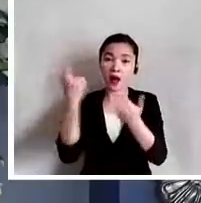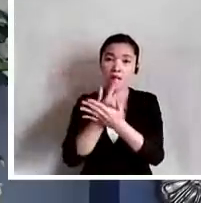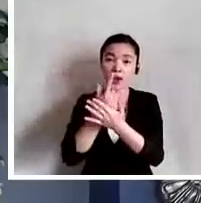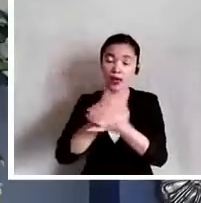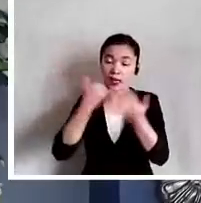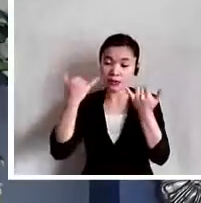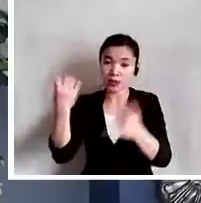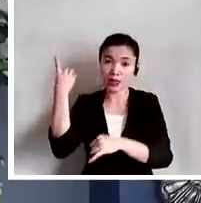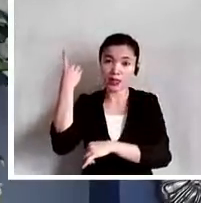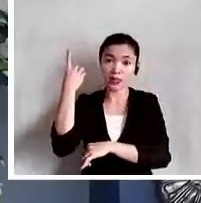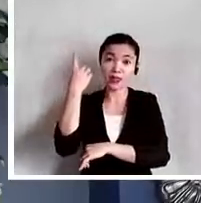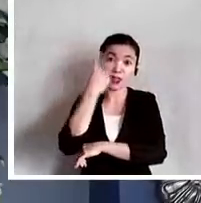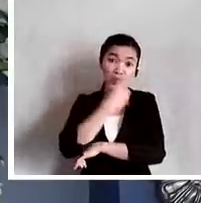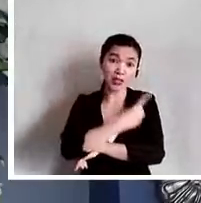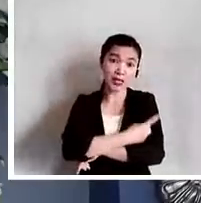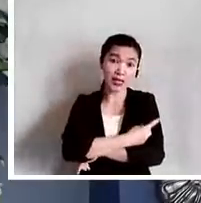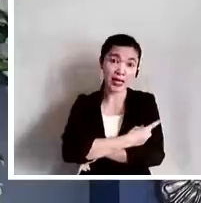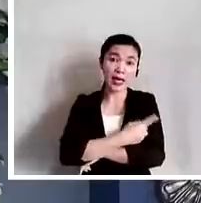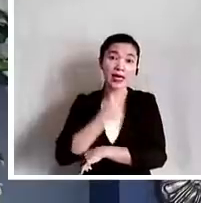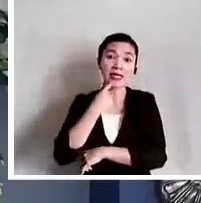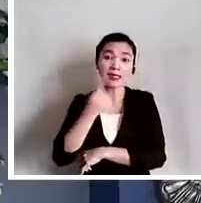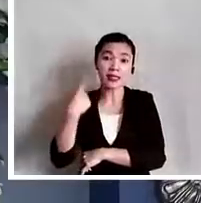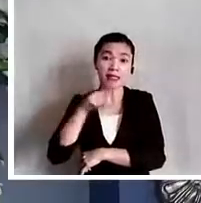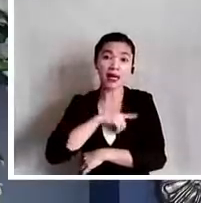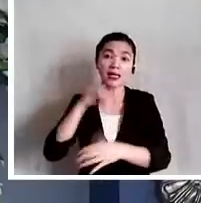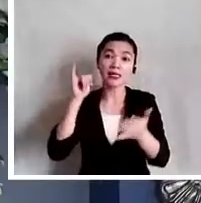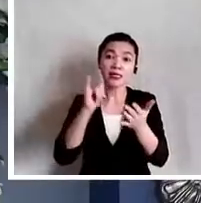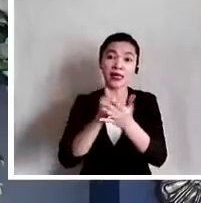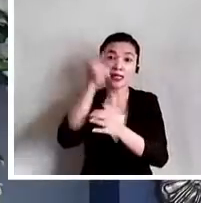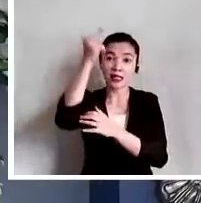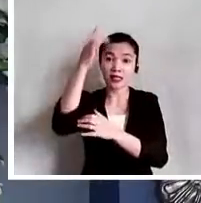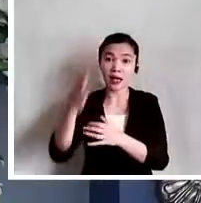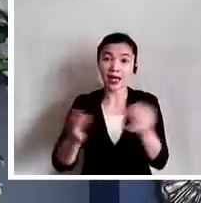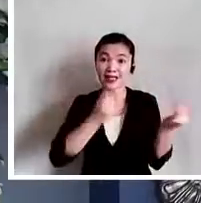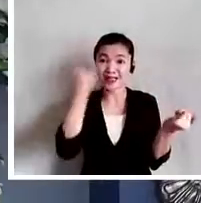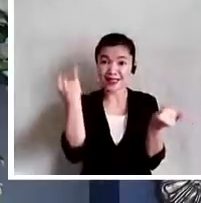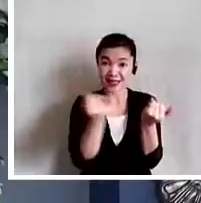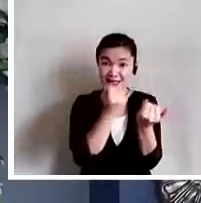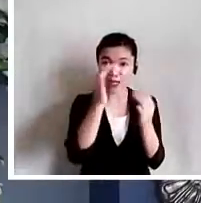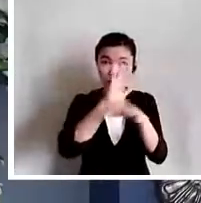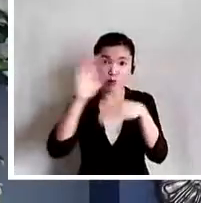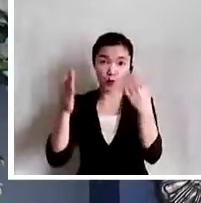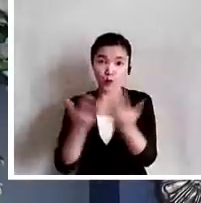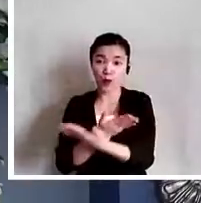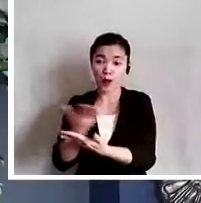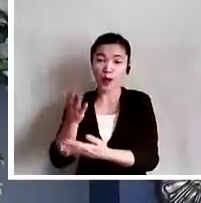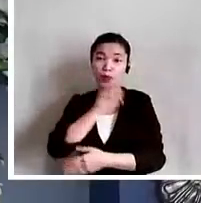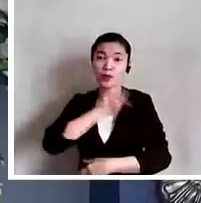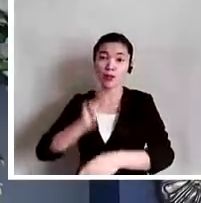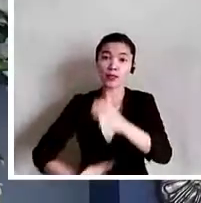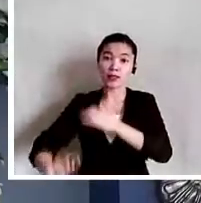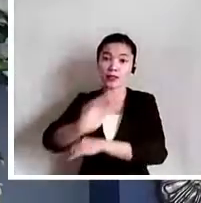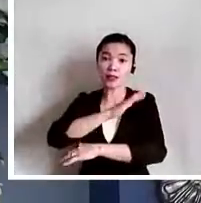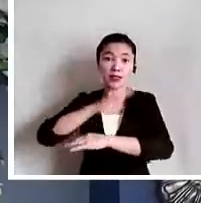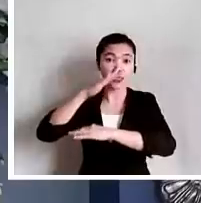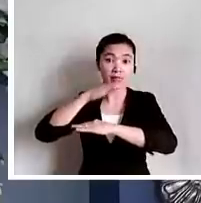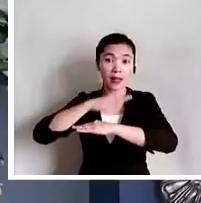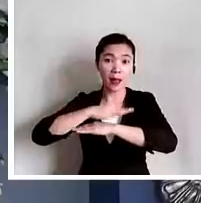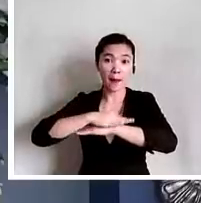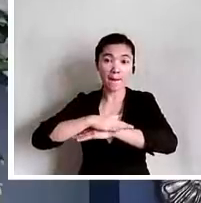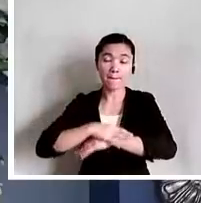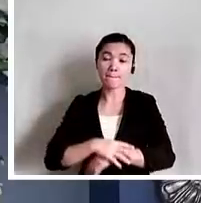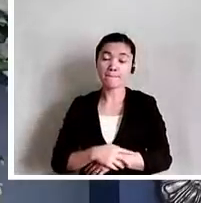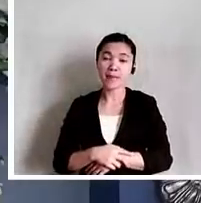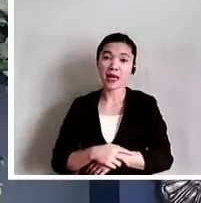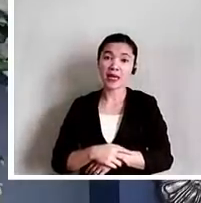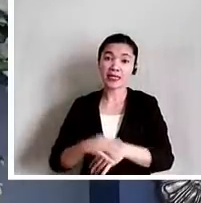God invites everyone, all of us, to His kingdom. While that invitation to the